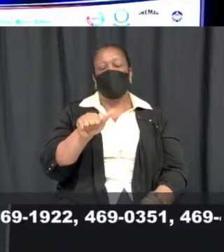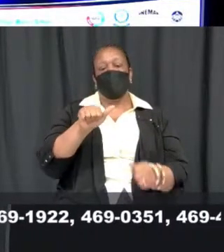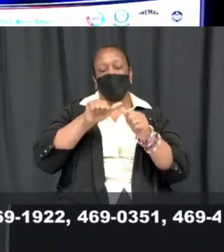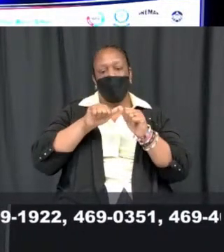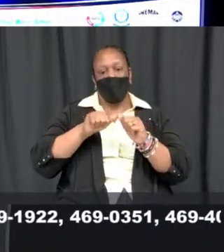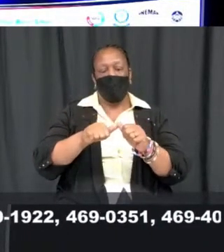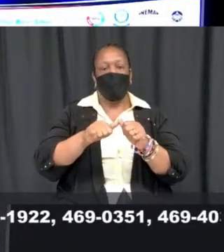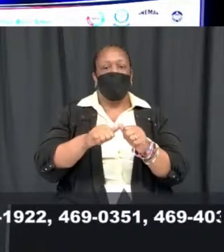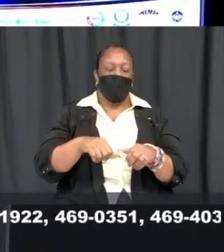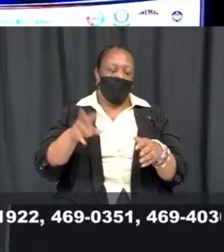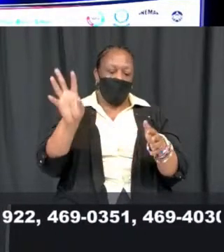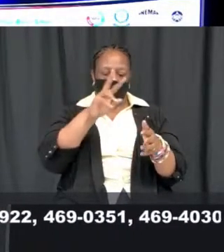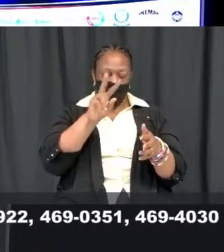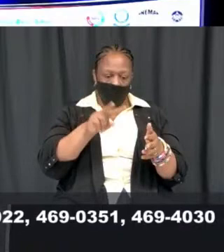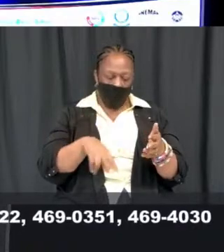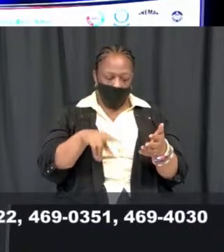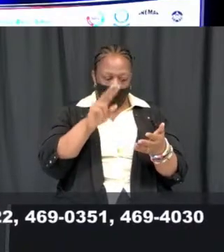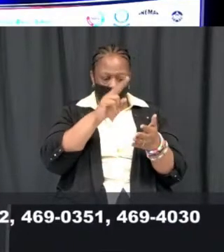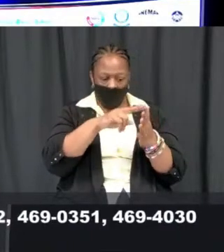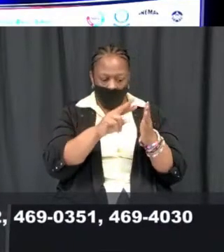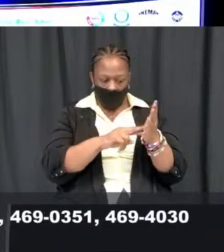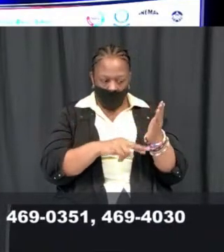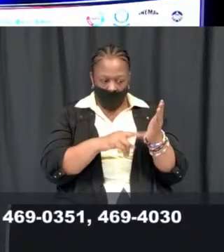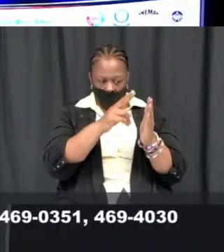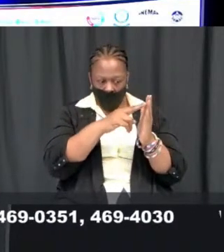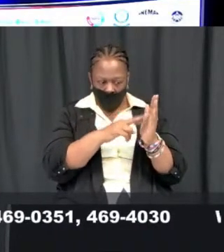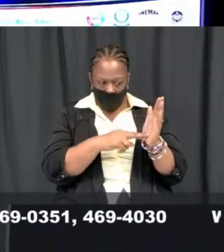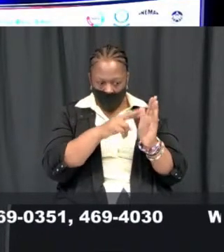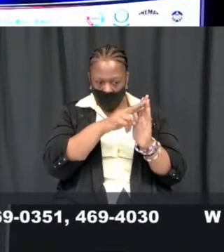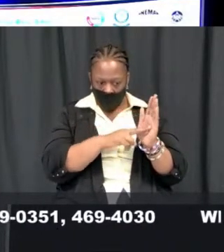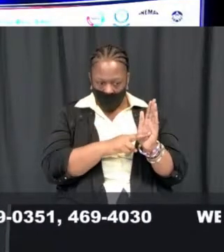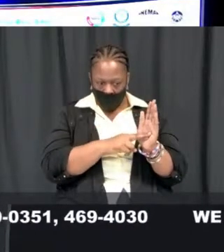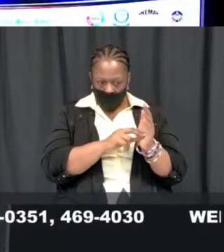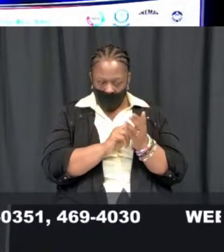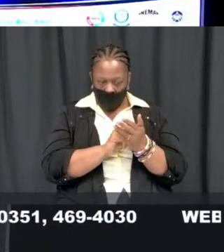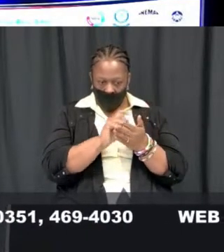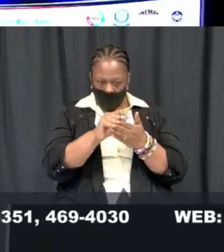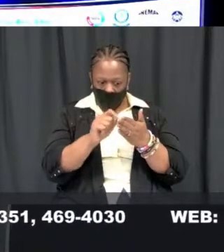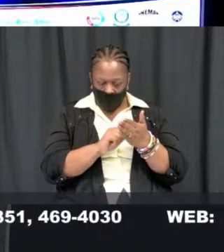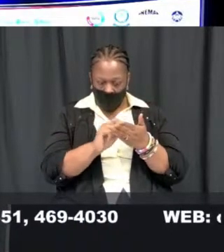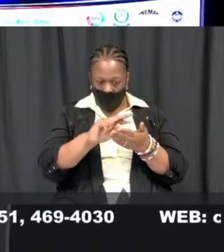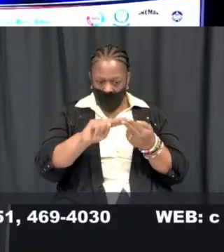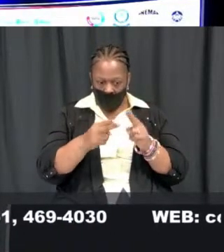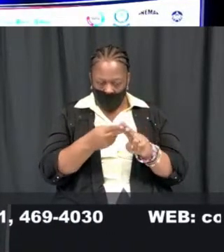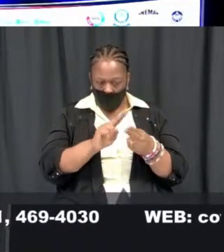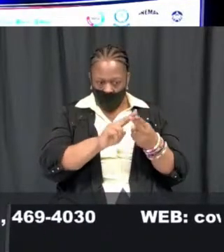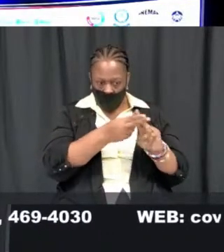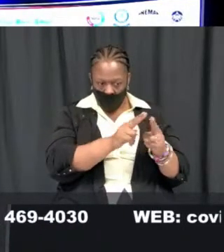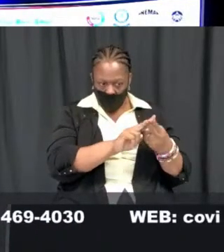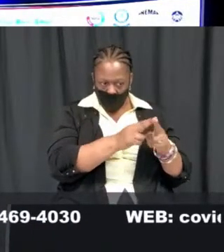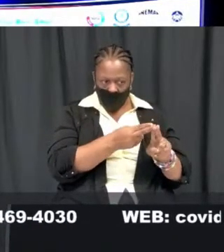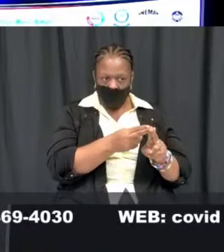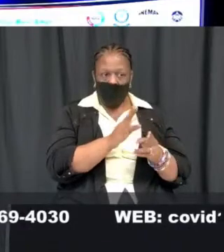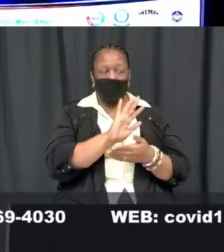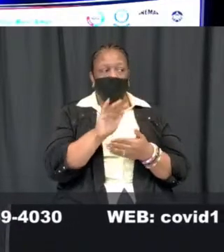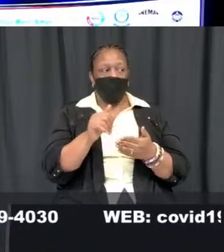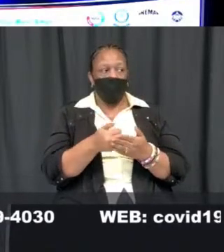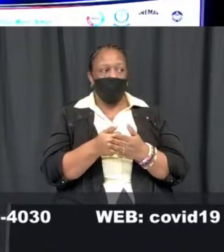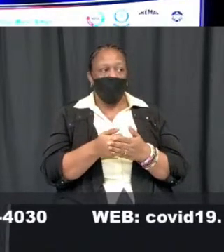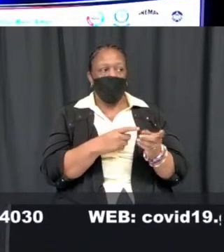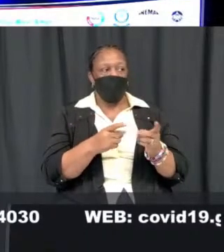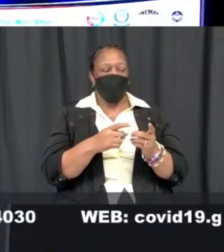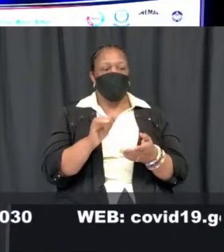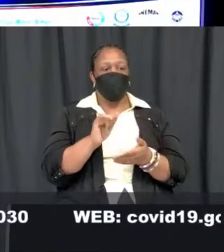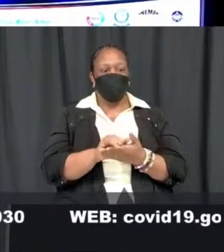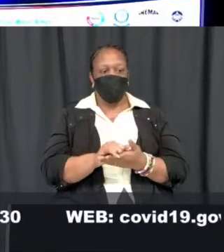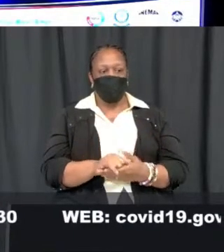reports that we receive, the situation reports, and so on. She's basically the one that does all of that